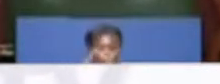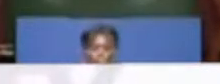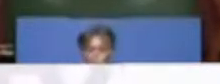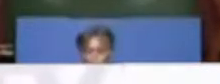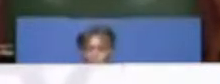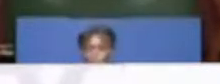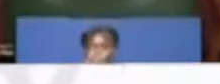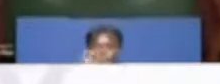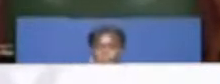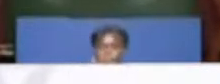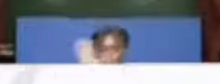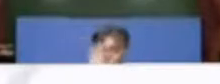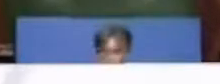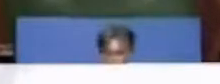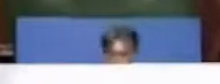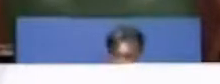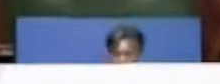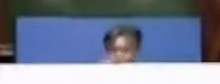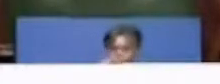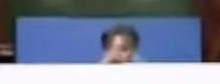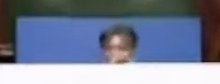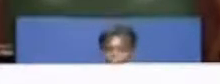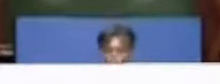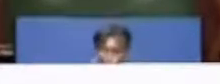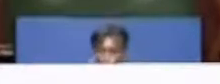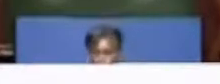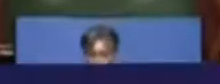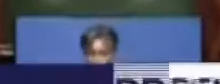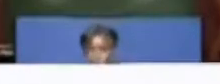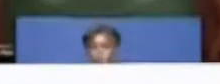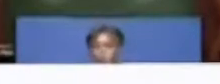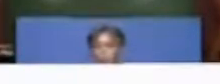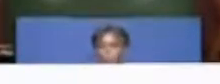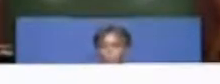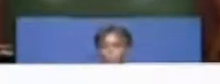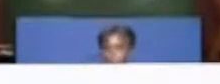43% increase of housing units compared to the year